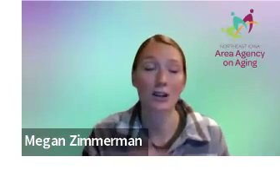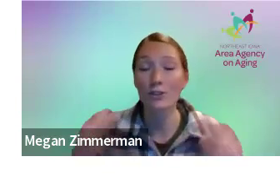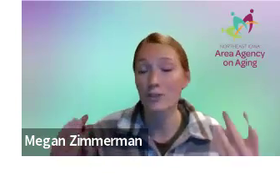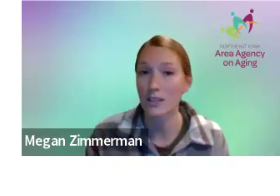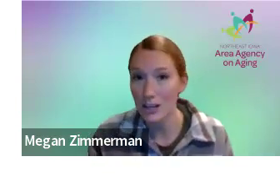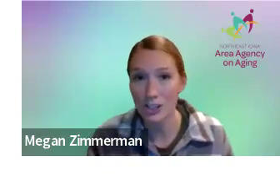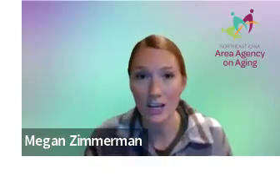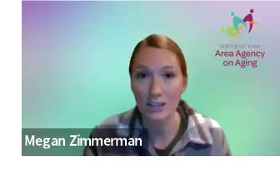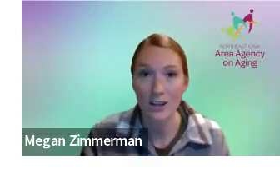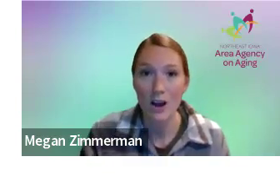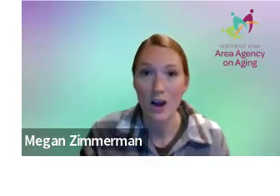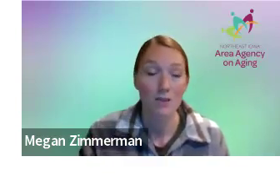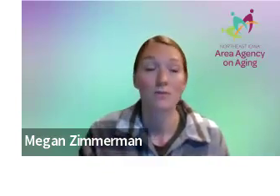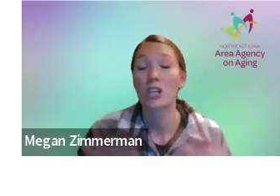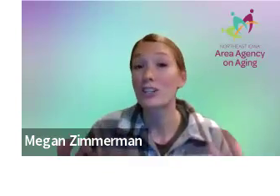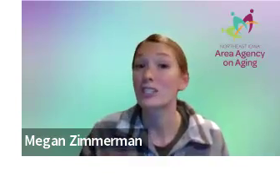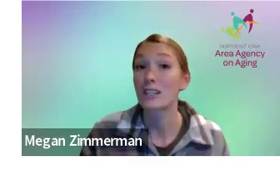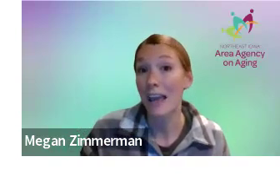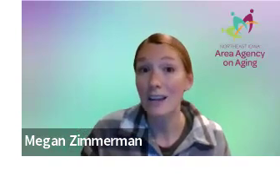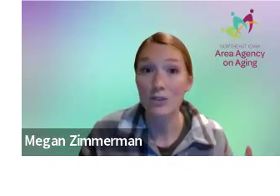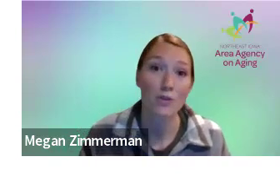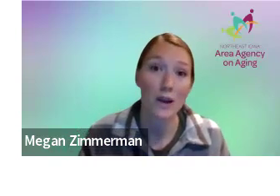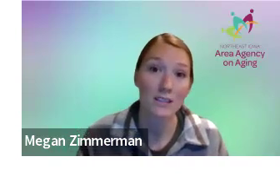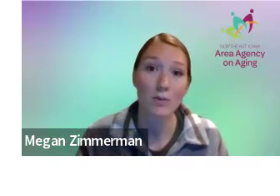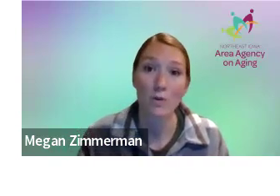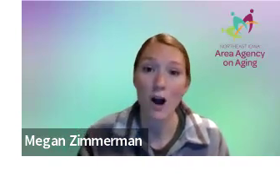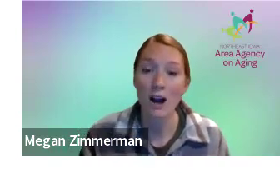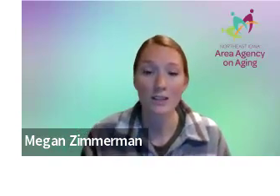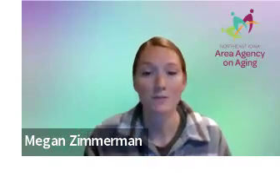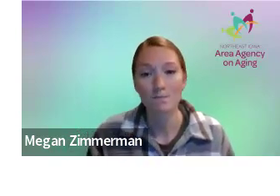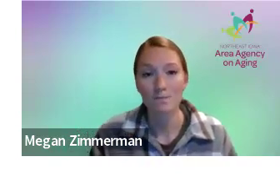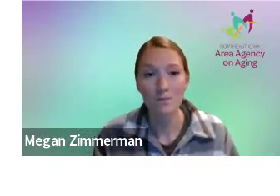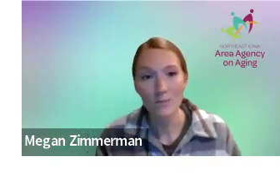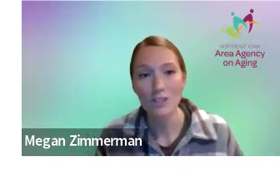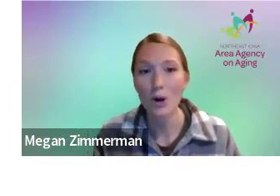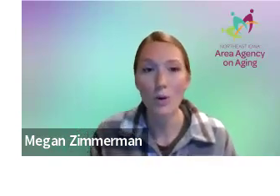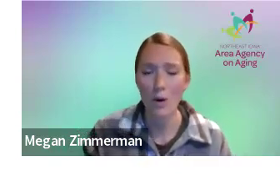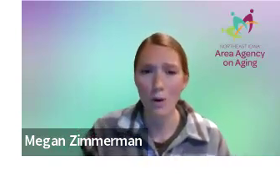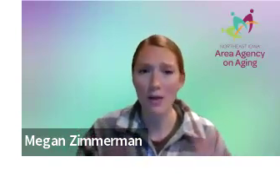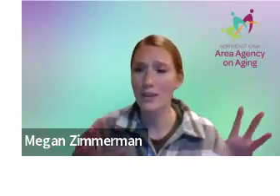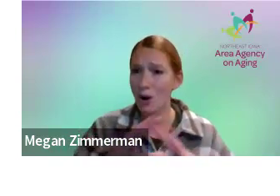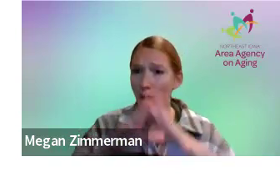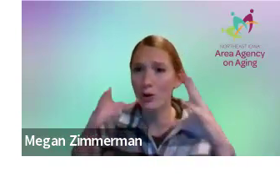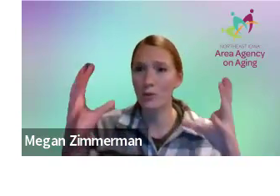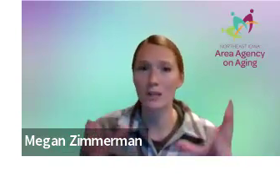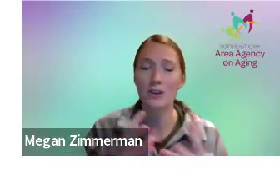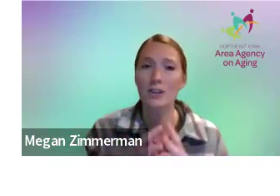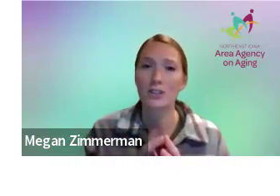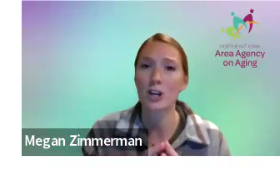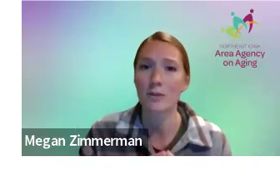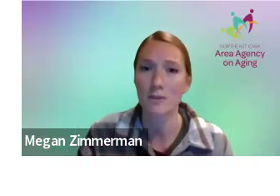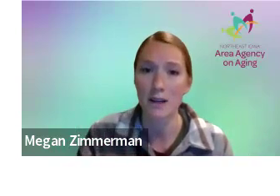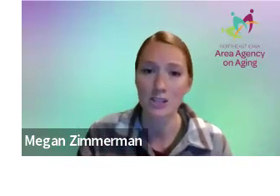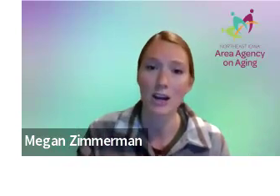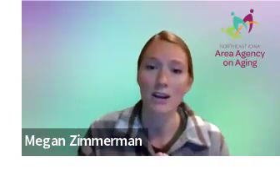seizures, hallucinations, changes in gait or the way someone walks. So these are all grouped under